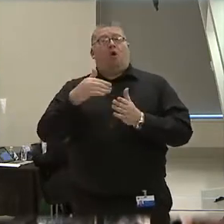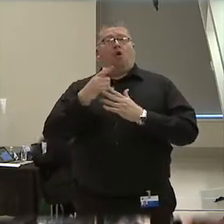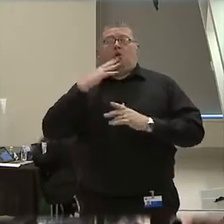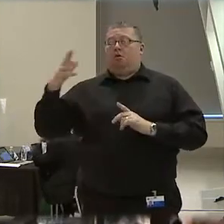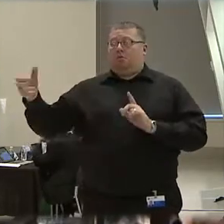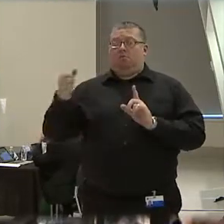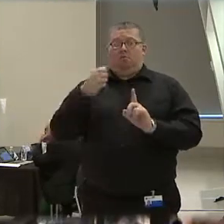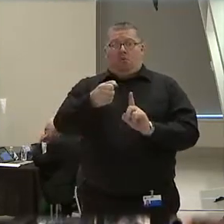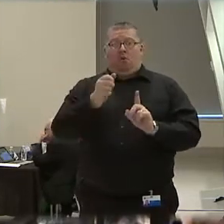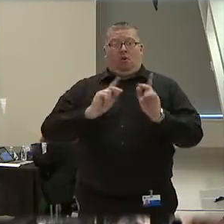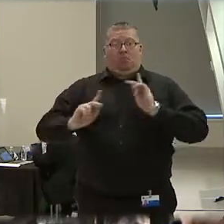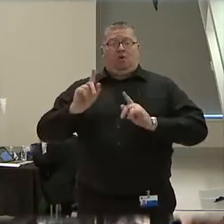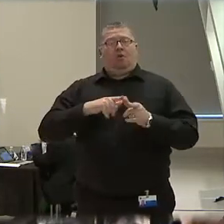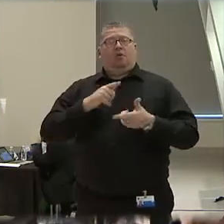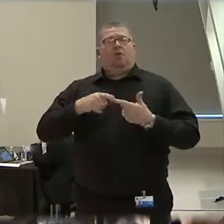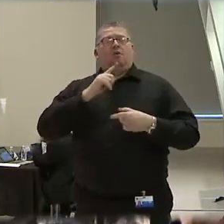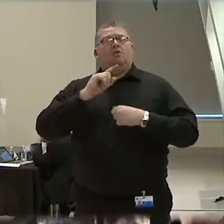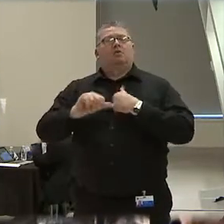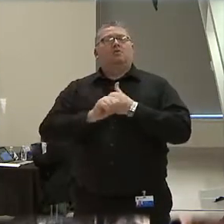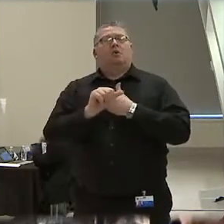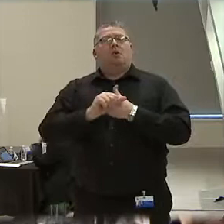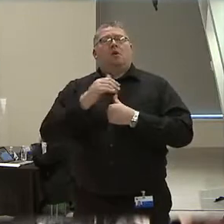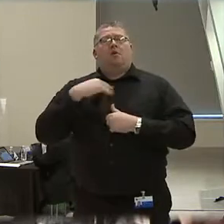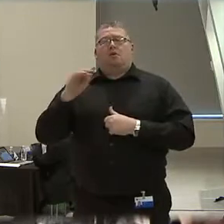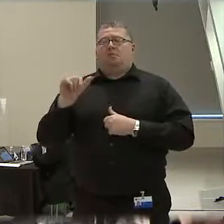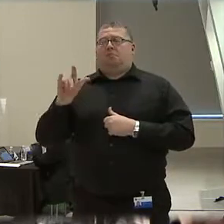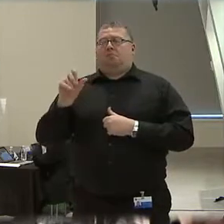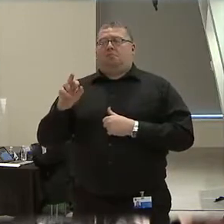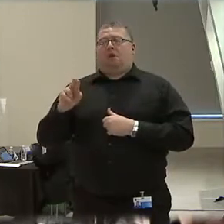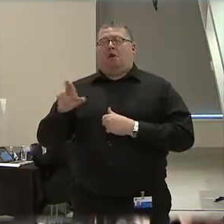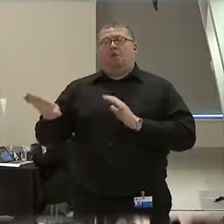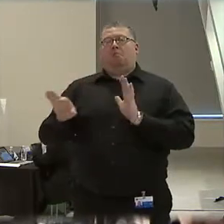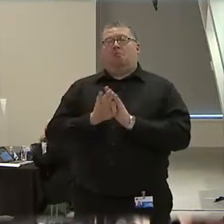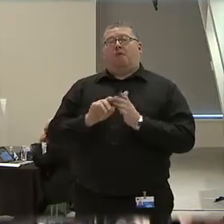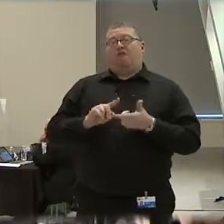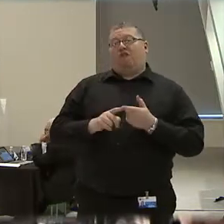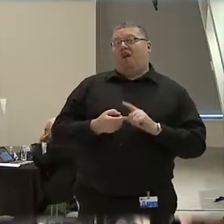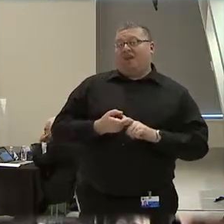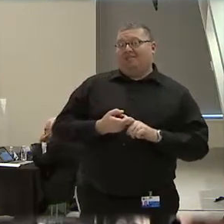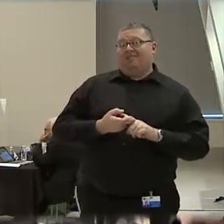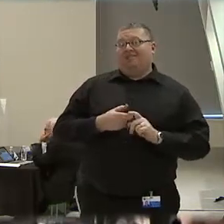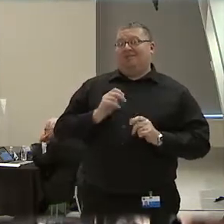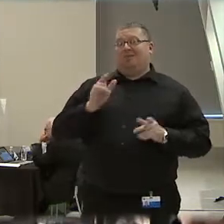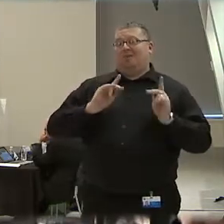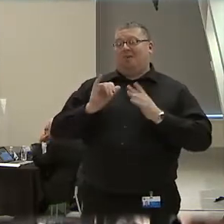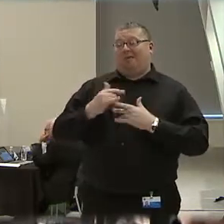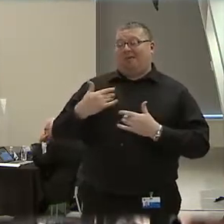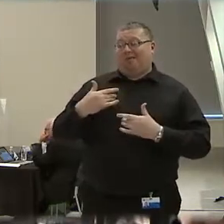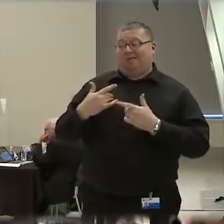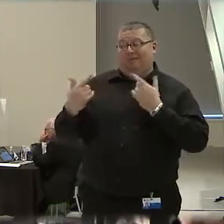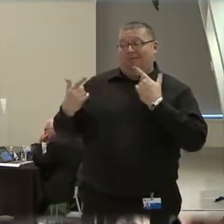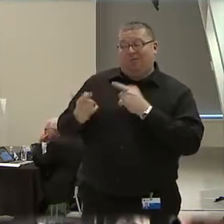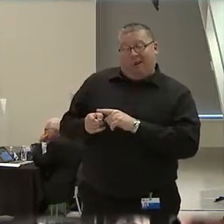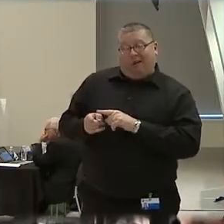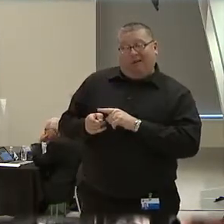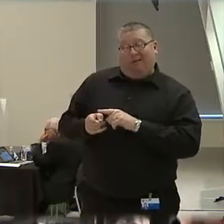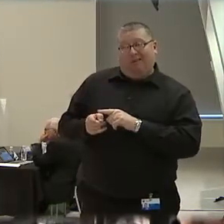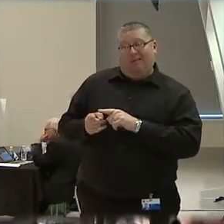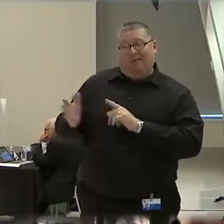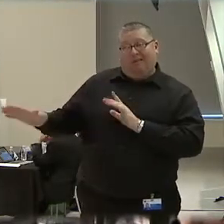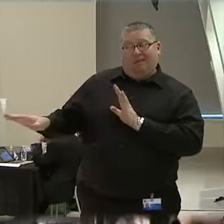people, I guess there is a danger of the mayor just appointing his or her friends or people that he or she agrees with